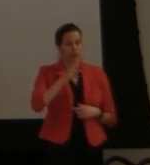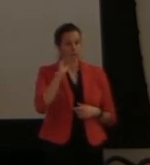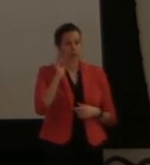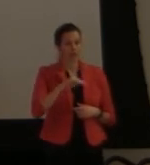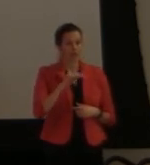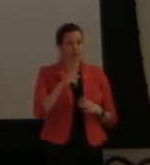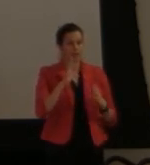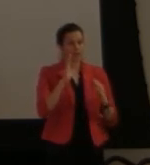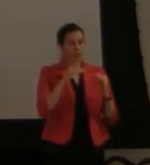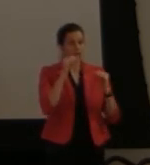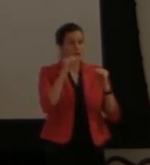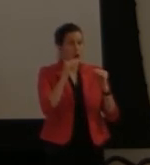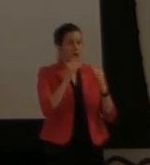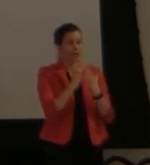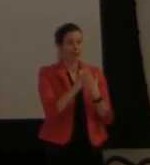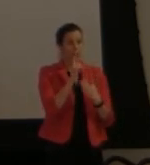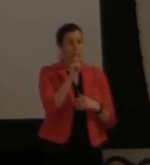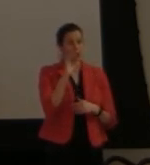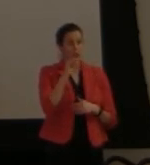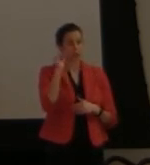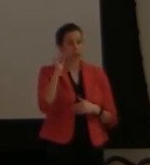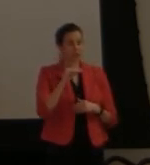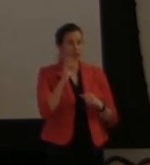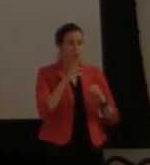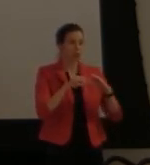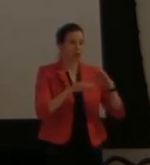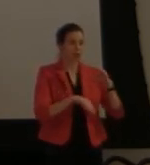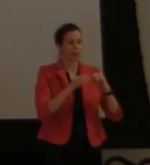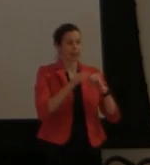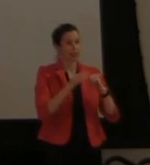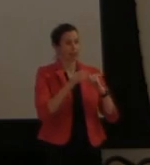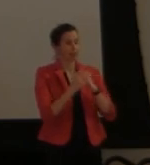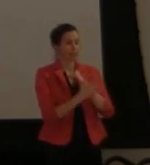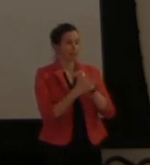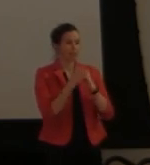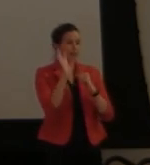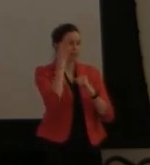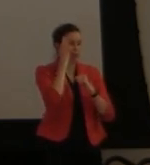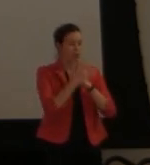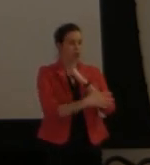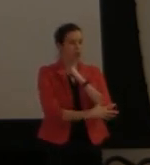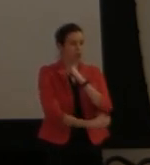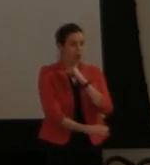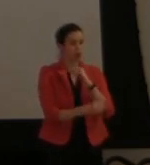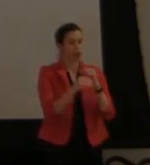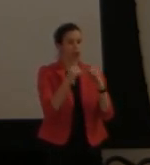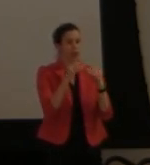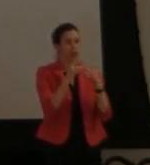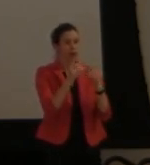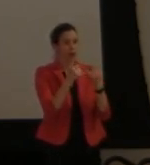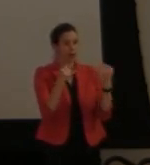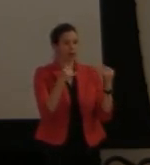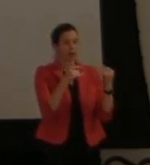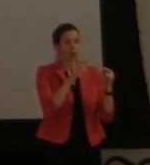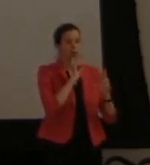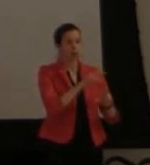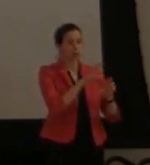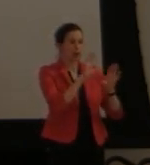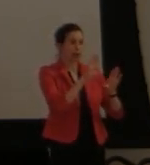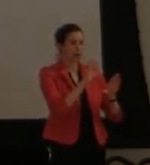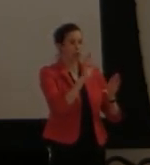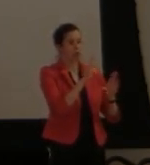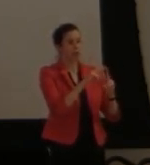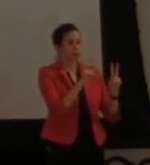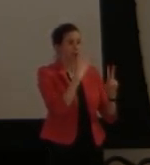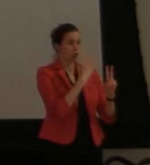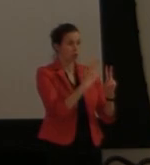earning 100% or less of the federal poverty guidelines only reported excellent or very good health at